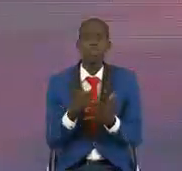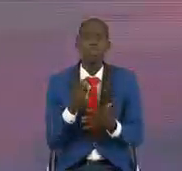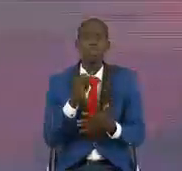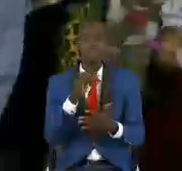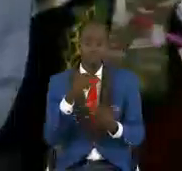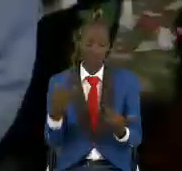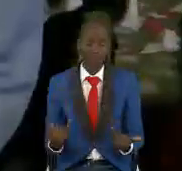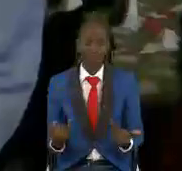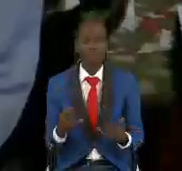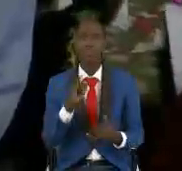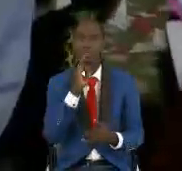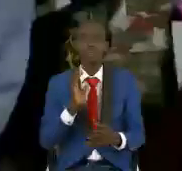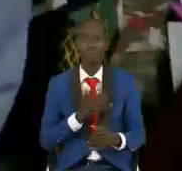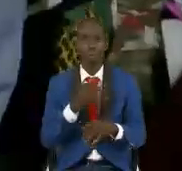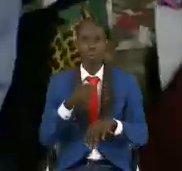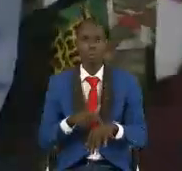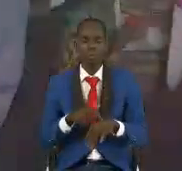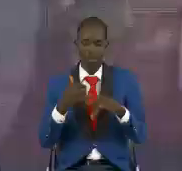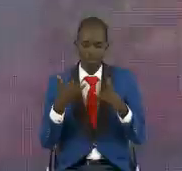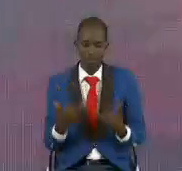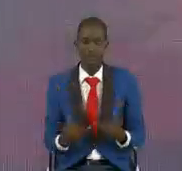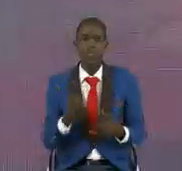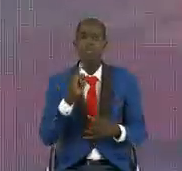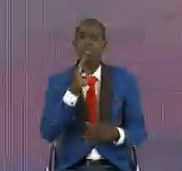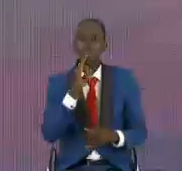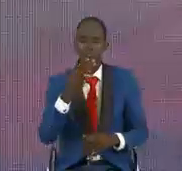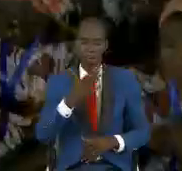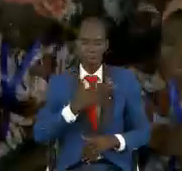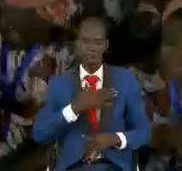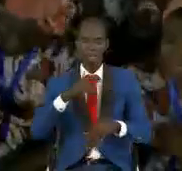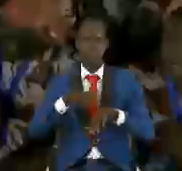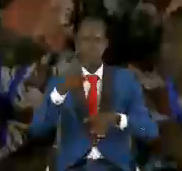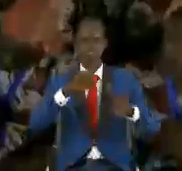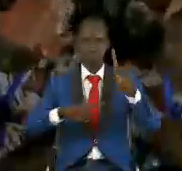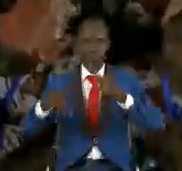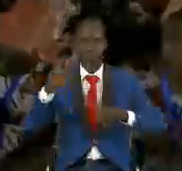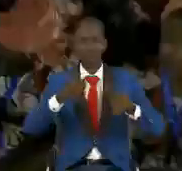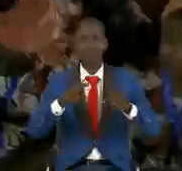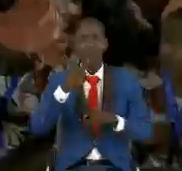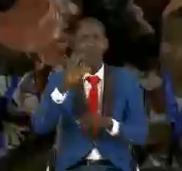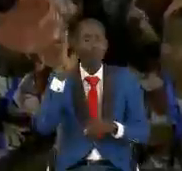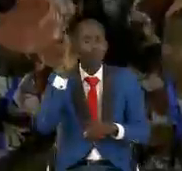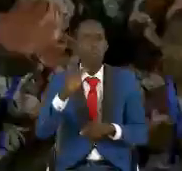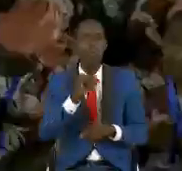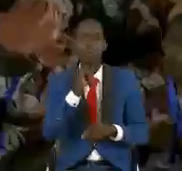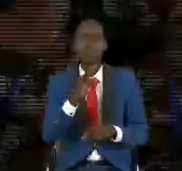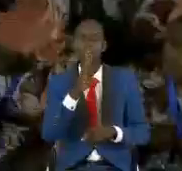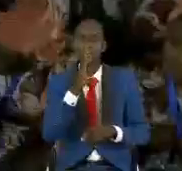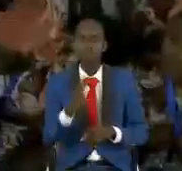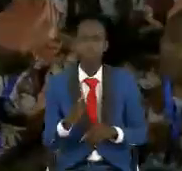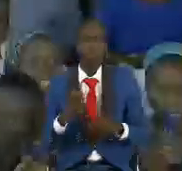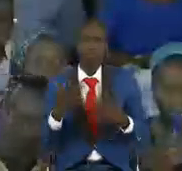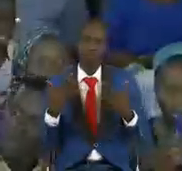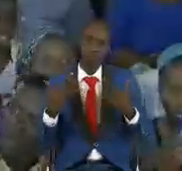time. This is my time. You will not be disappointed in